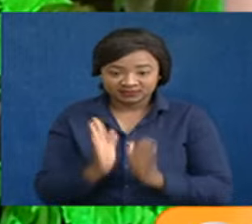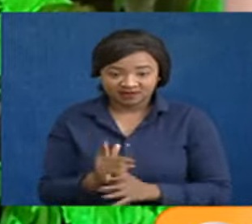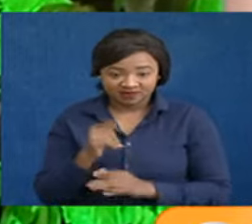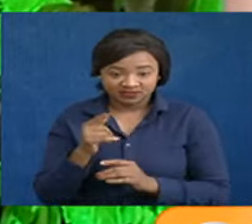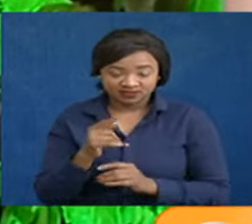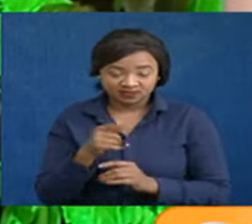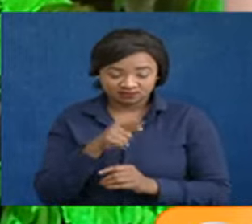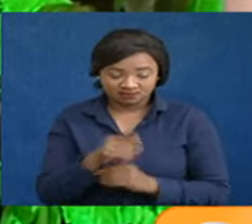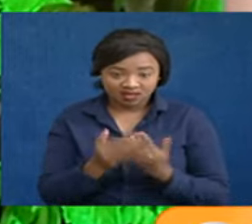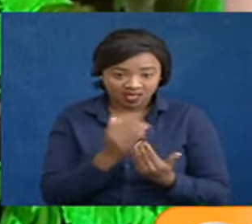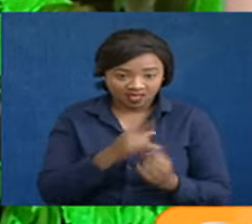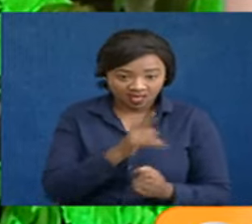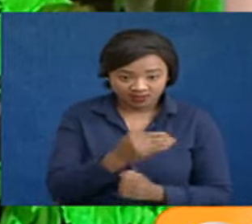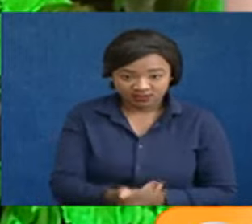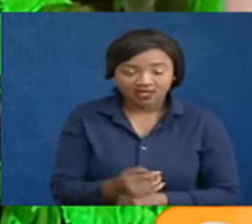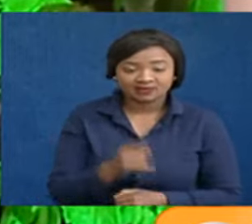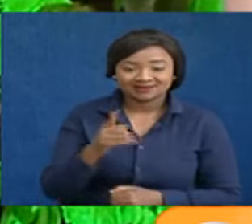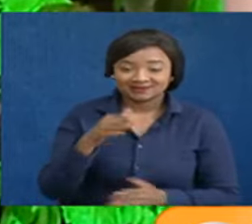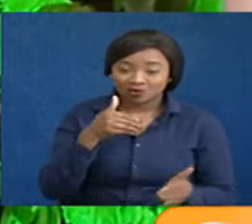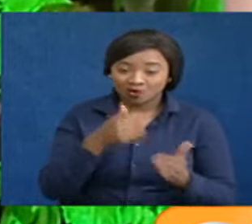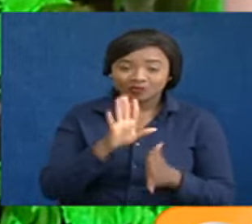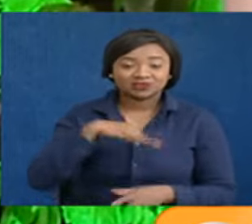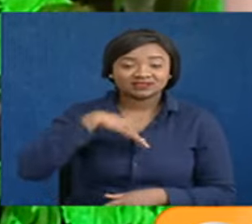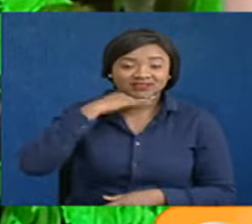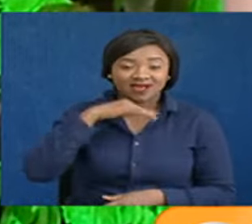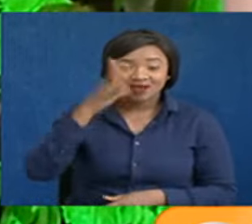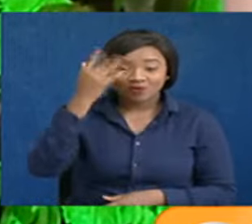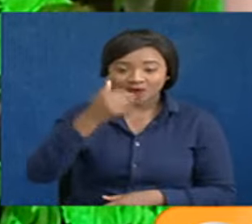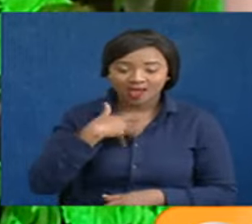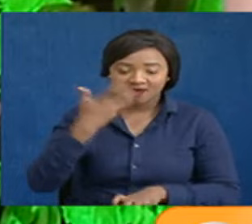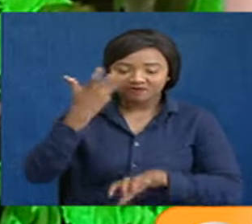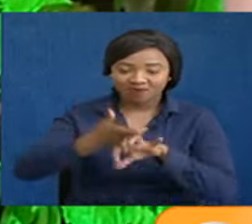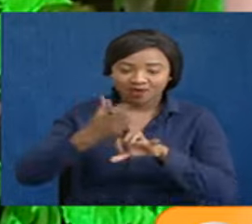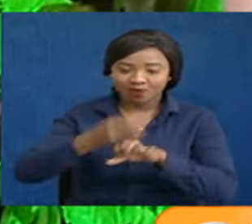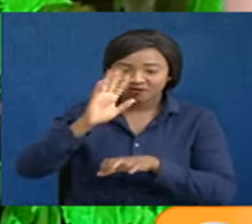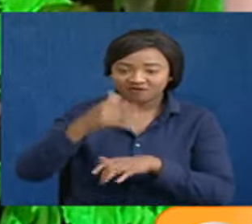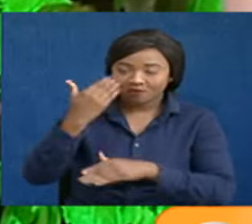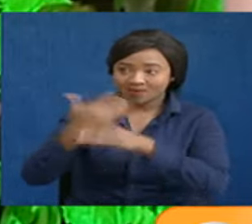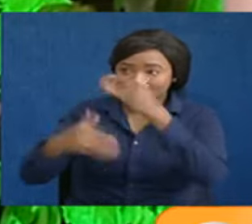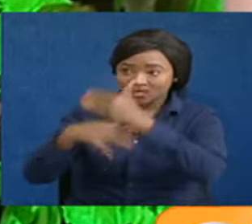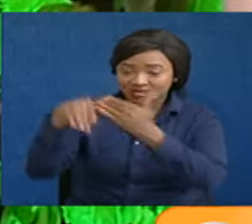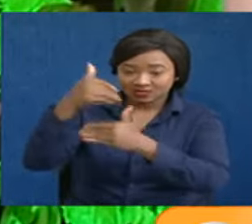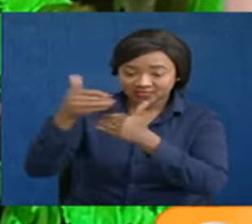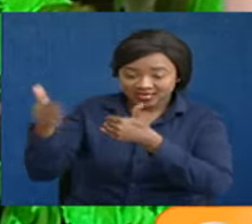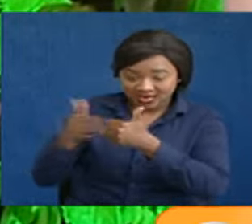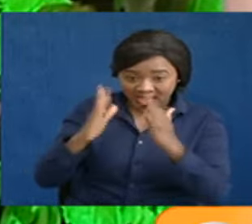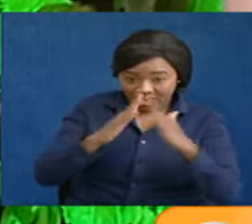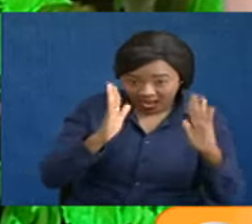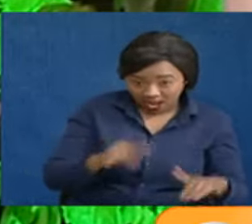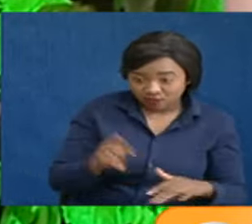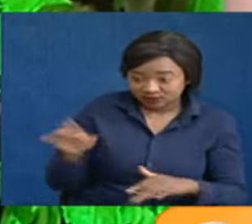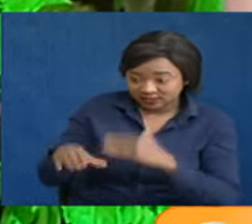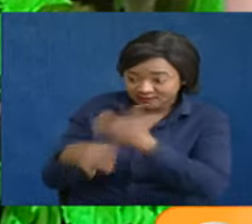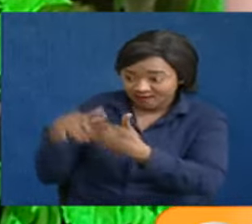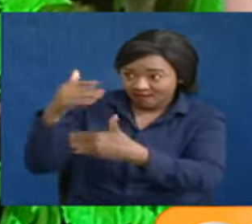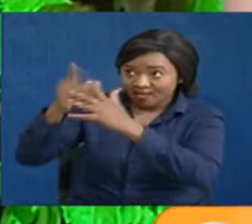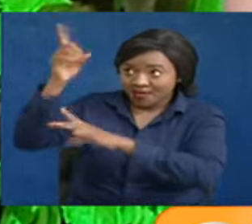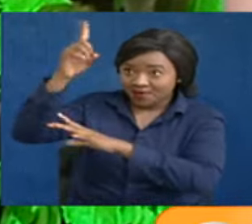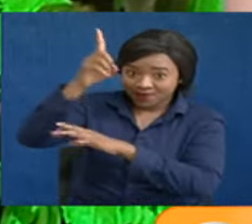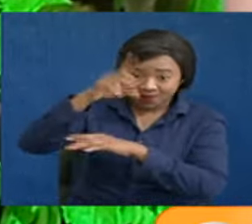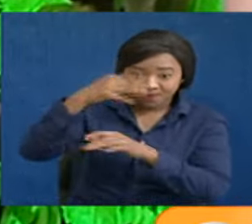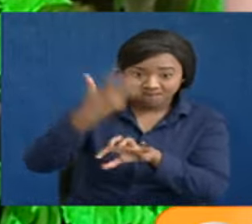after building blocks from a neighboring construction site tore through their roof and struck them? As Ode Francis now reports, it has now emerged that the